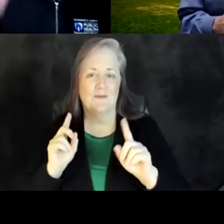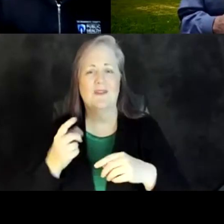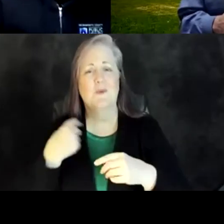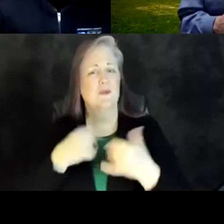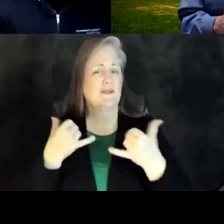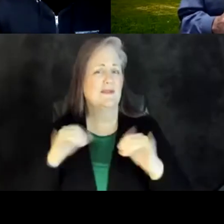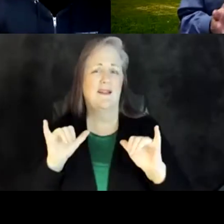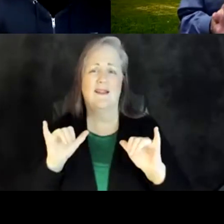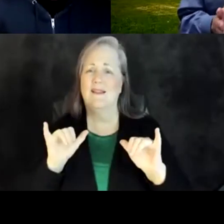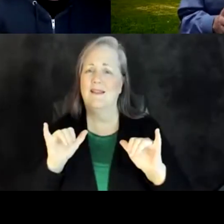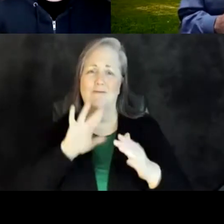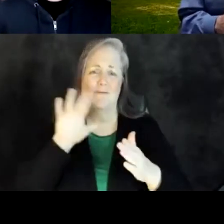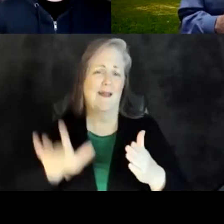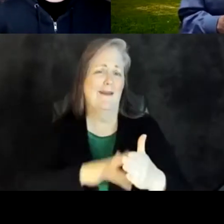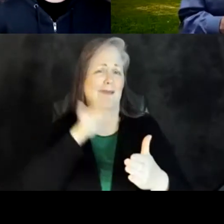middle of